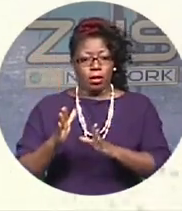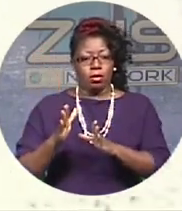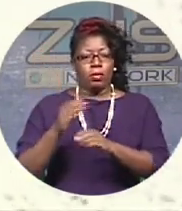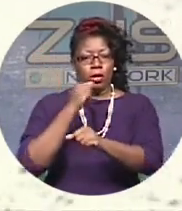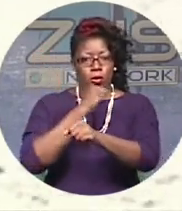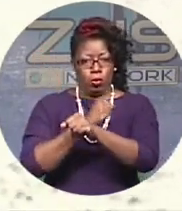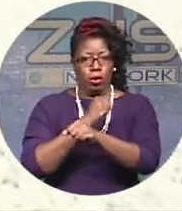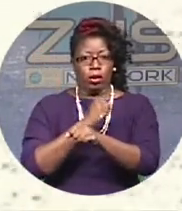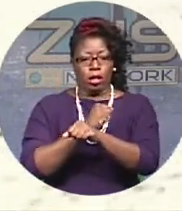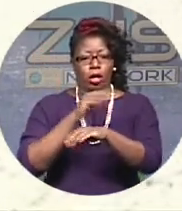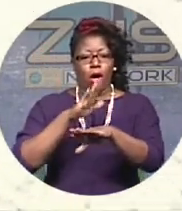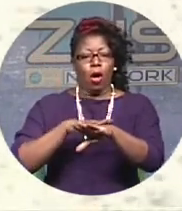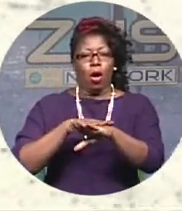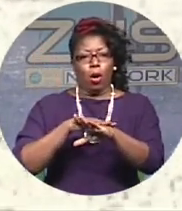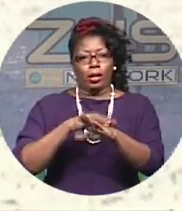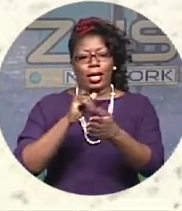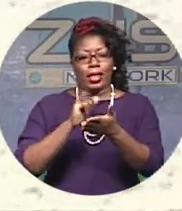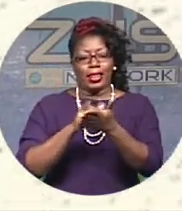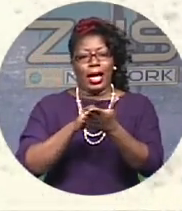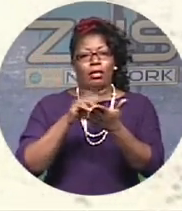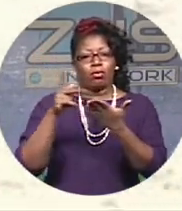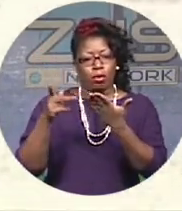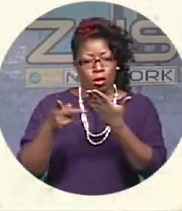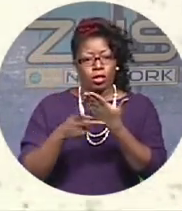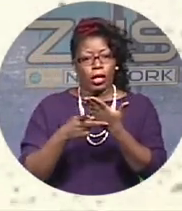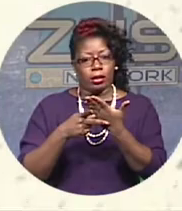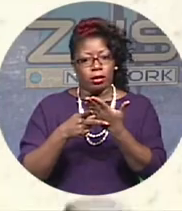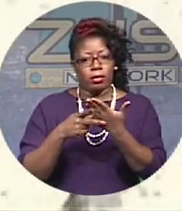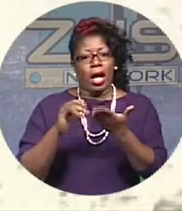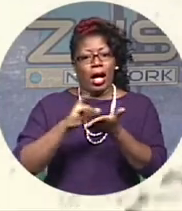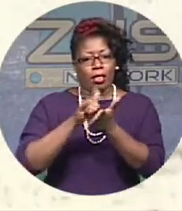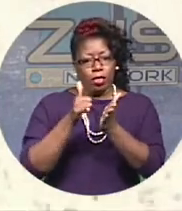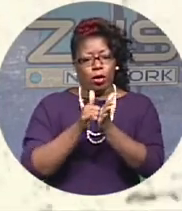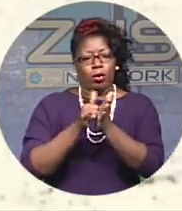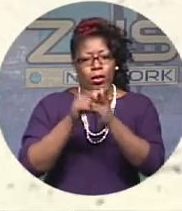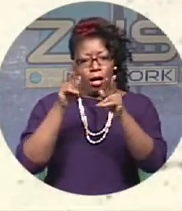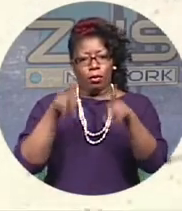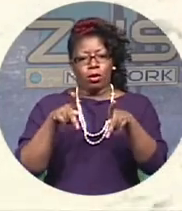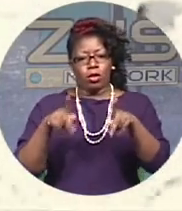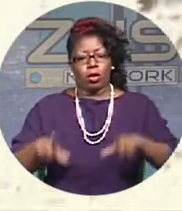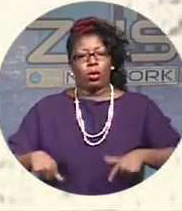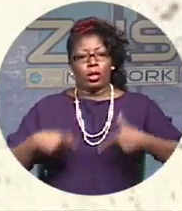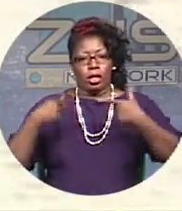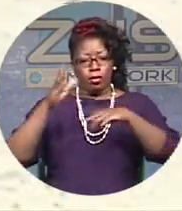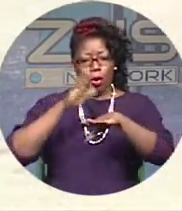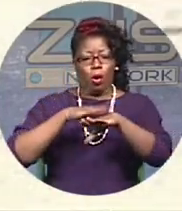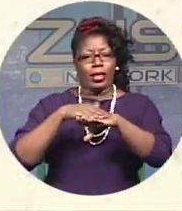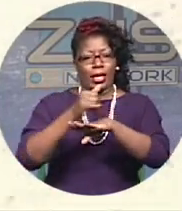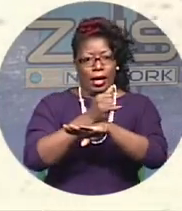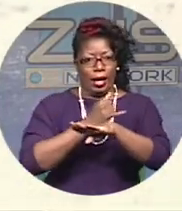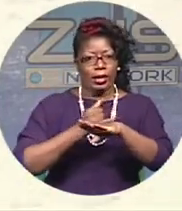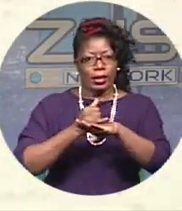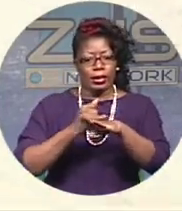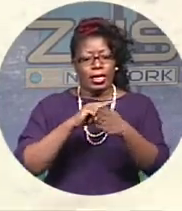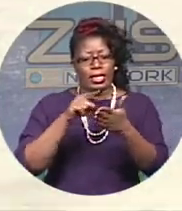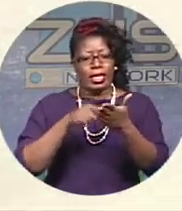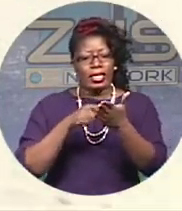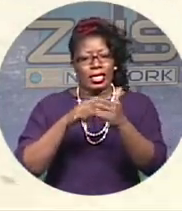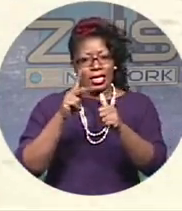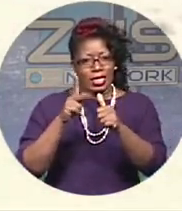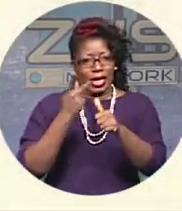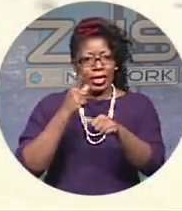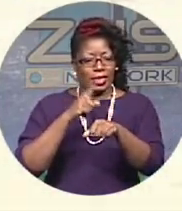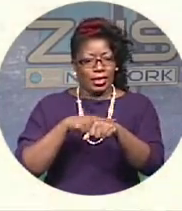of whom are expected to be residents of San Salvador. The contract has been awarded to Symonette Enterprises. This is the second time the company